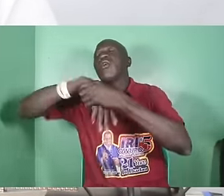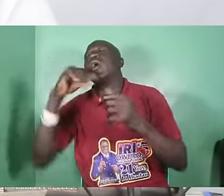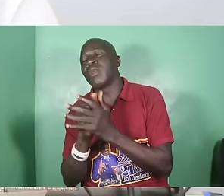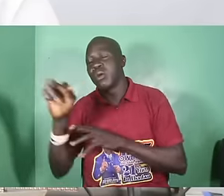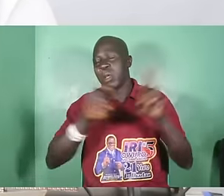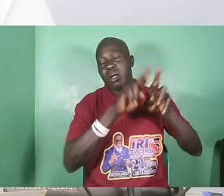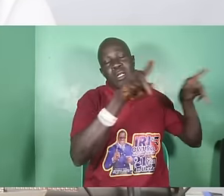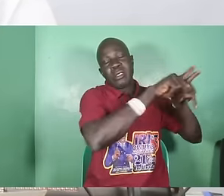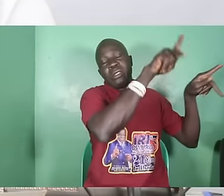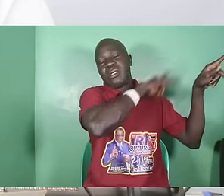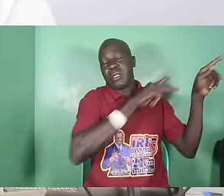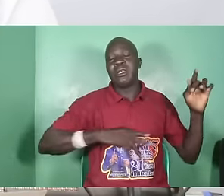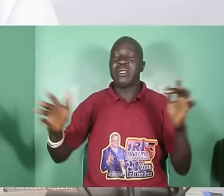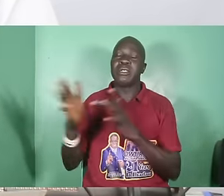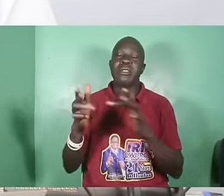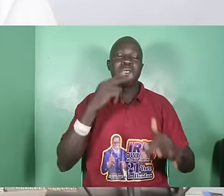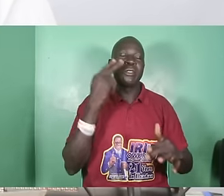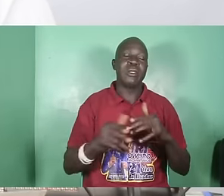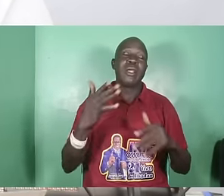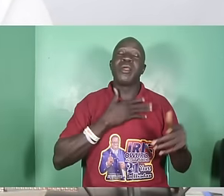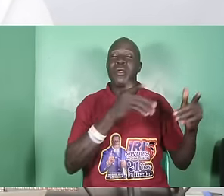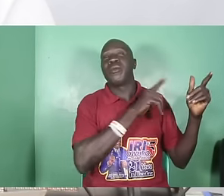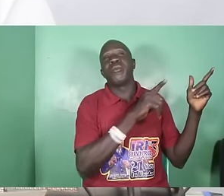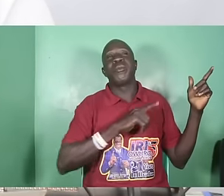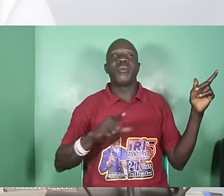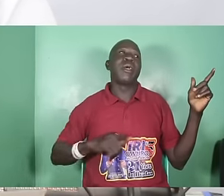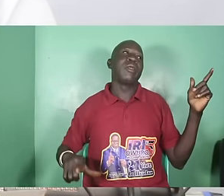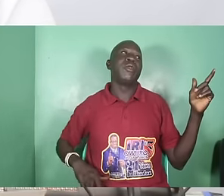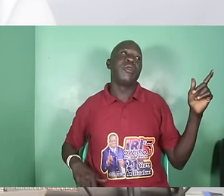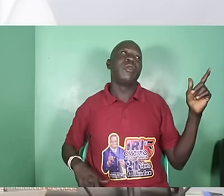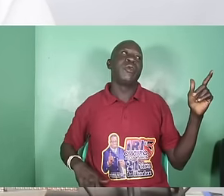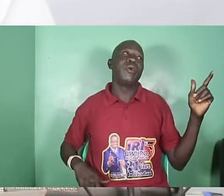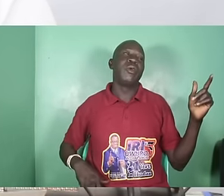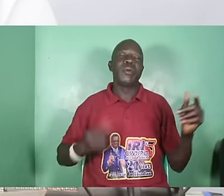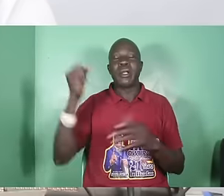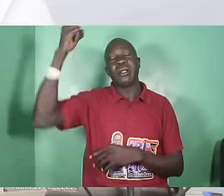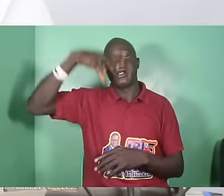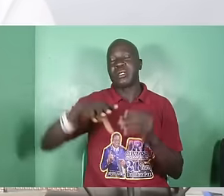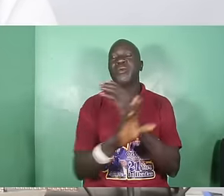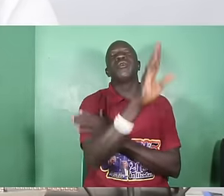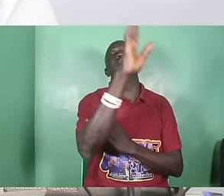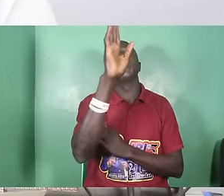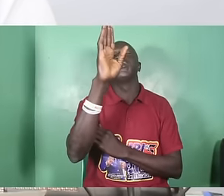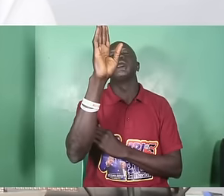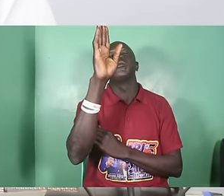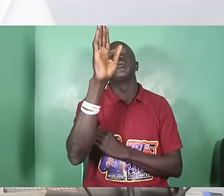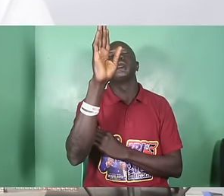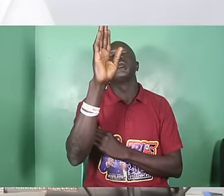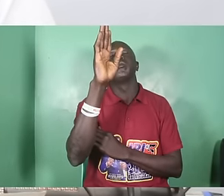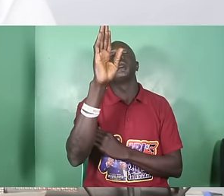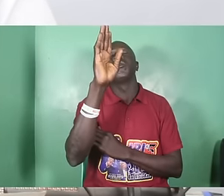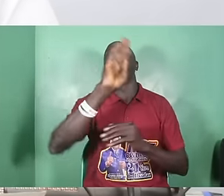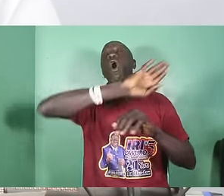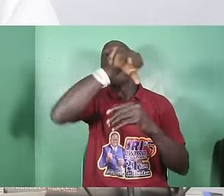Savior. Amen. Yes. In Jesus' name, my Lord. By the grace of God.